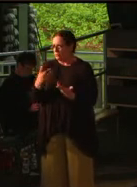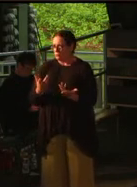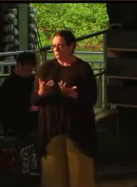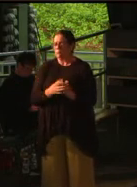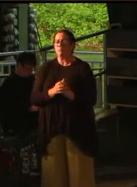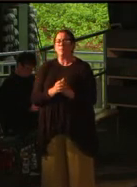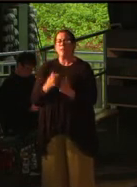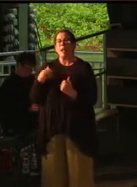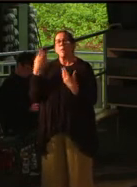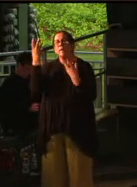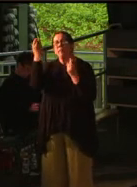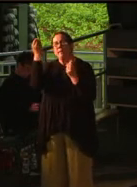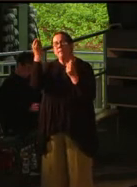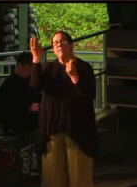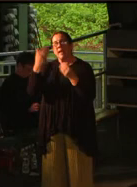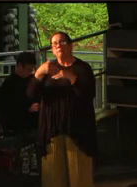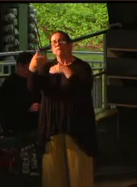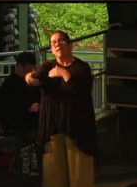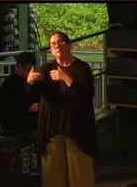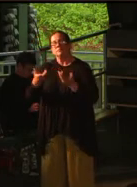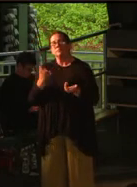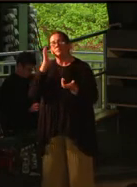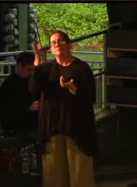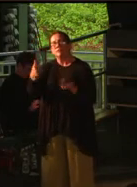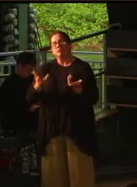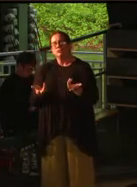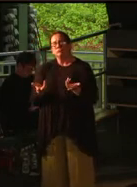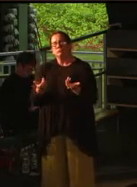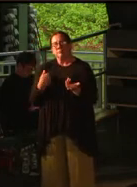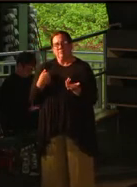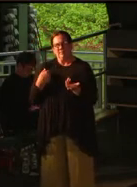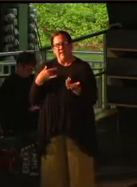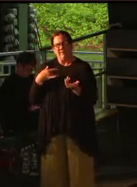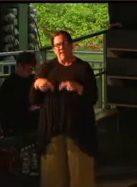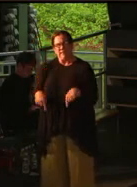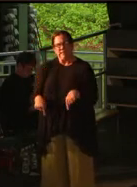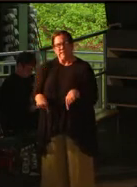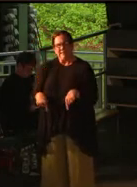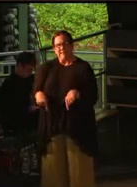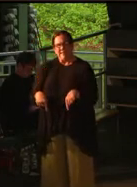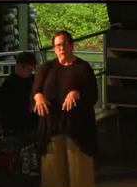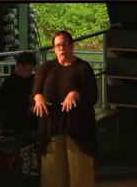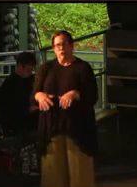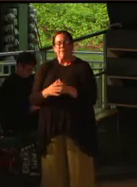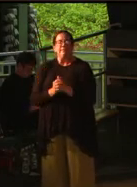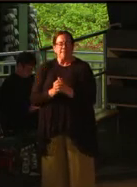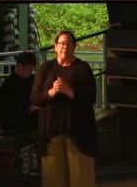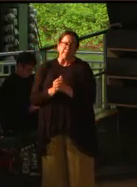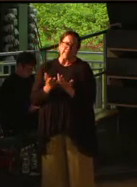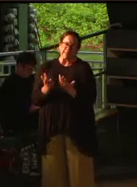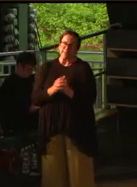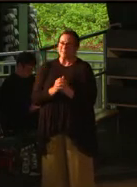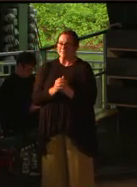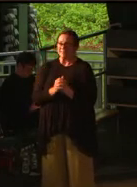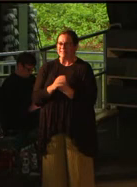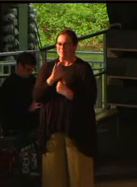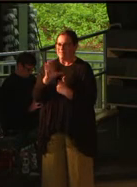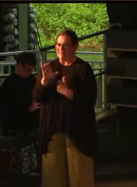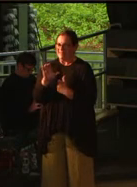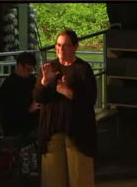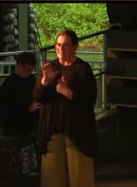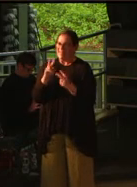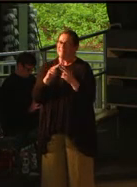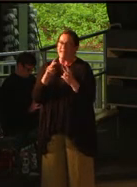was thinking about what would come next and feeling a little anxious. Let's face it, Bristol is a pretty safe